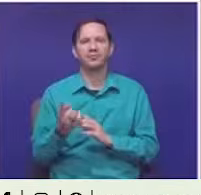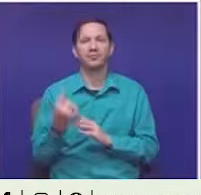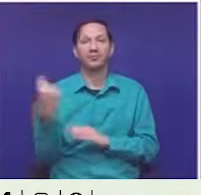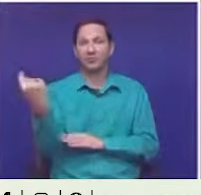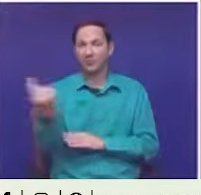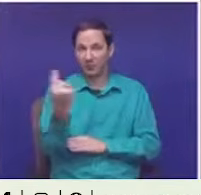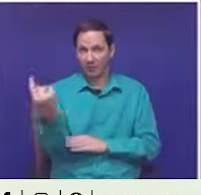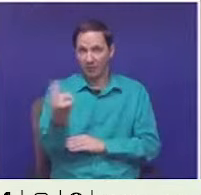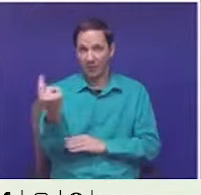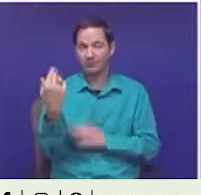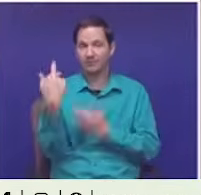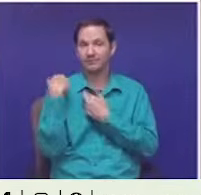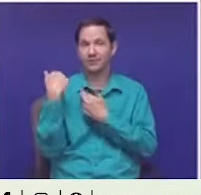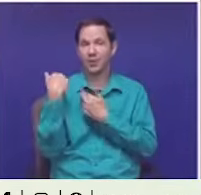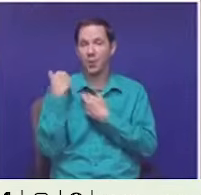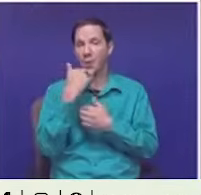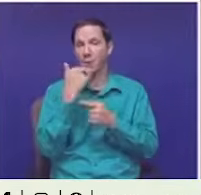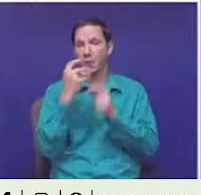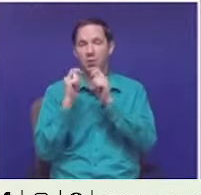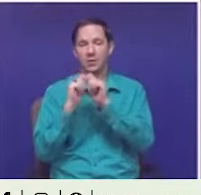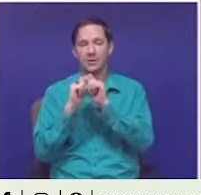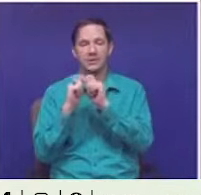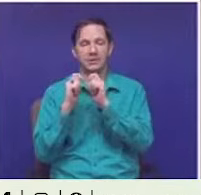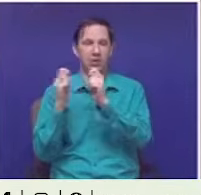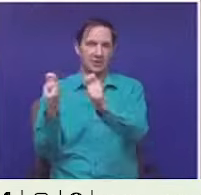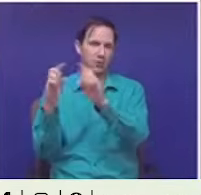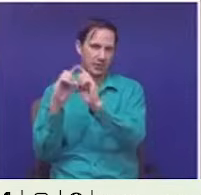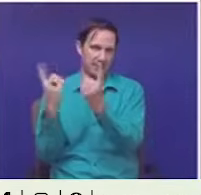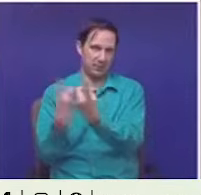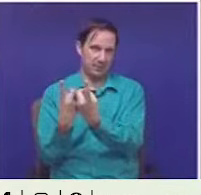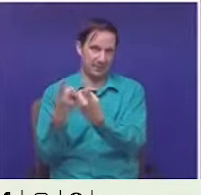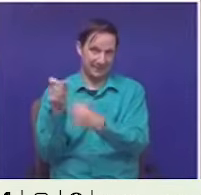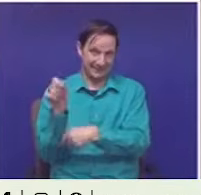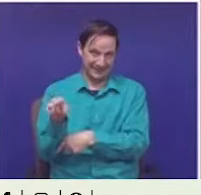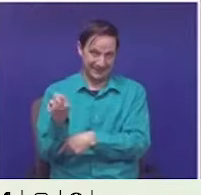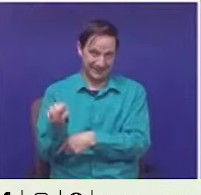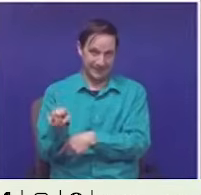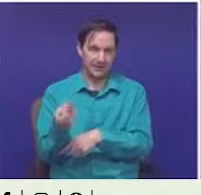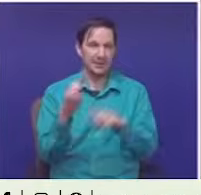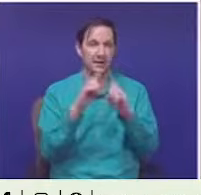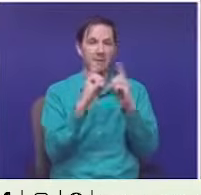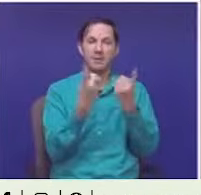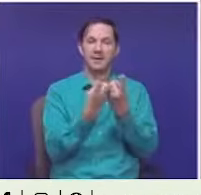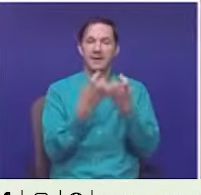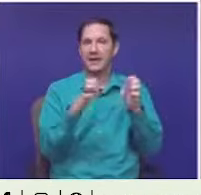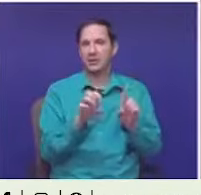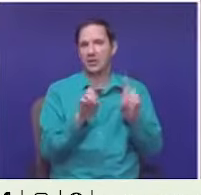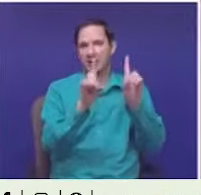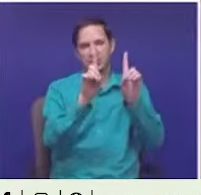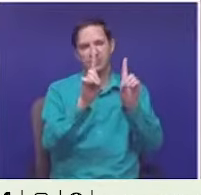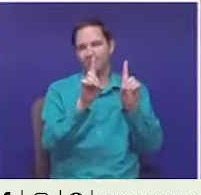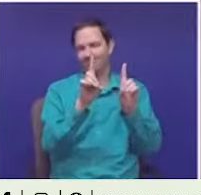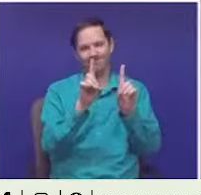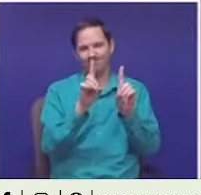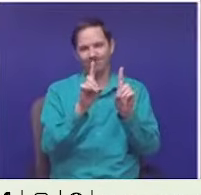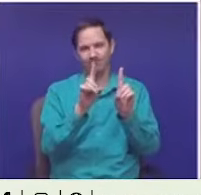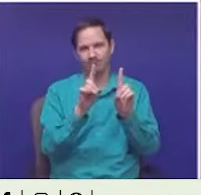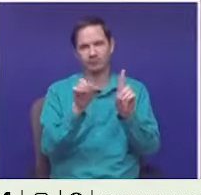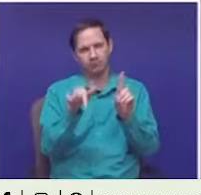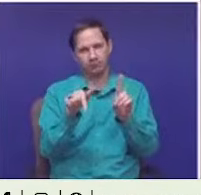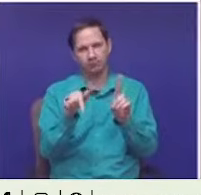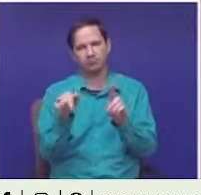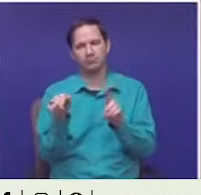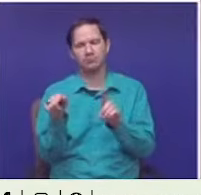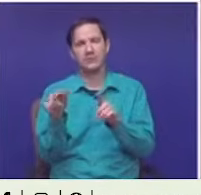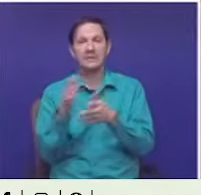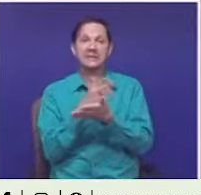solely by the Department of Transport. And the Department of Education in the Eastern Cape is but a beneficiary of that. So in